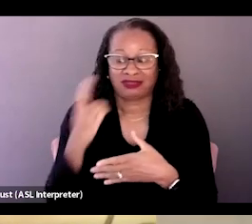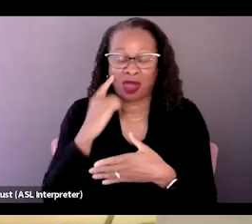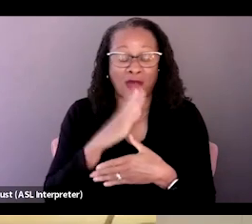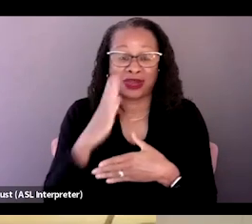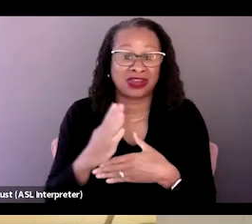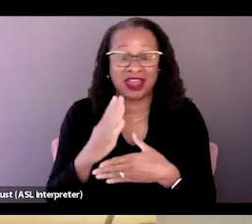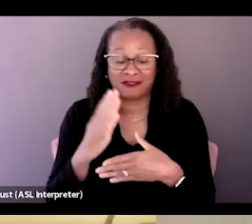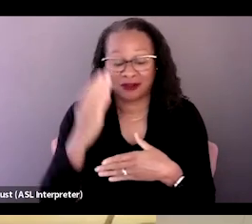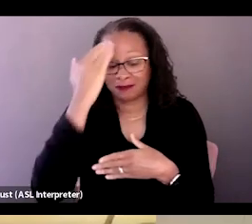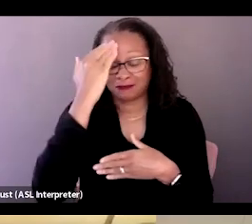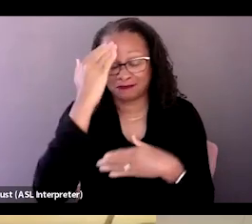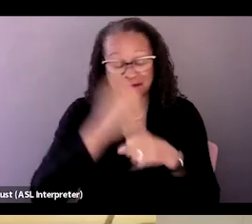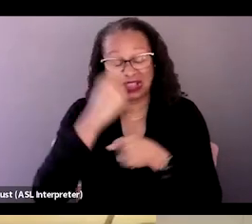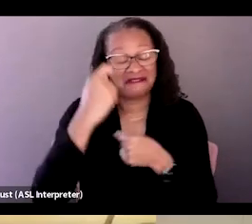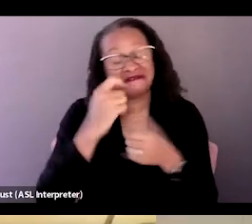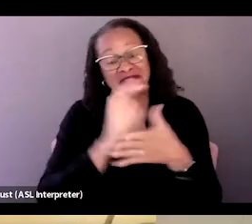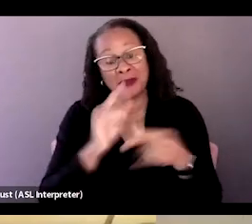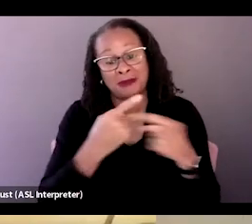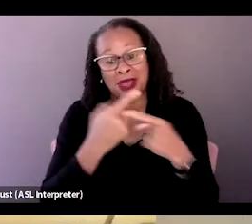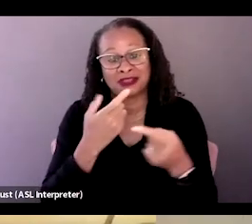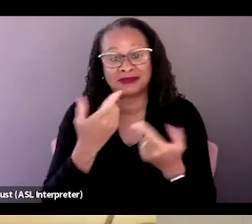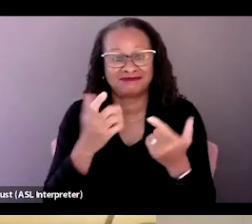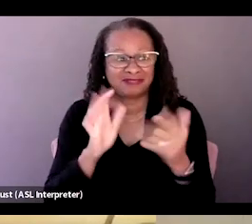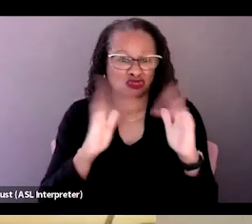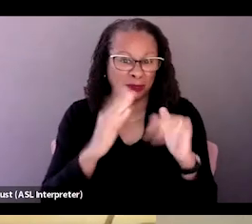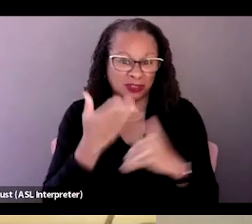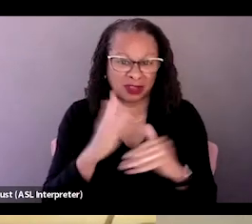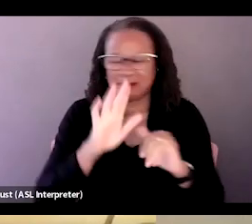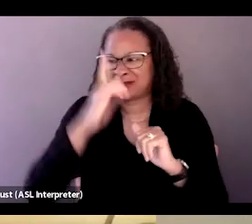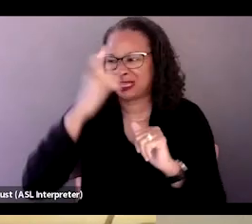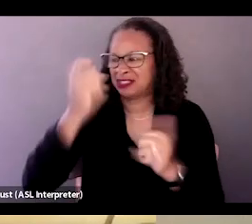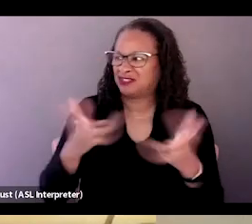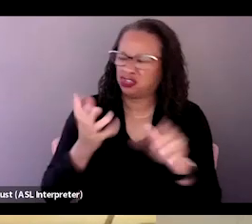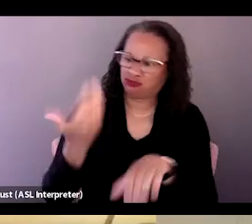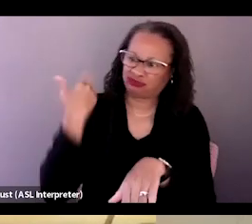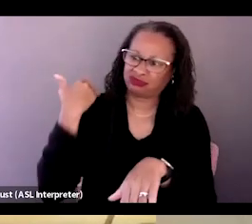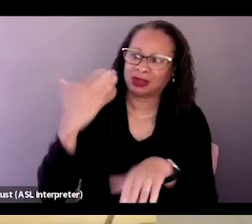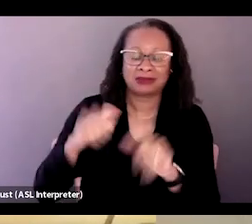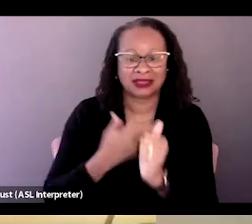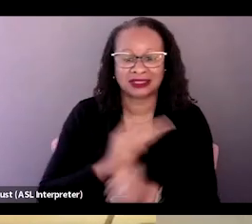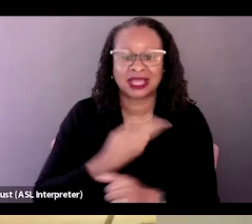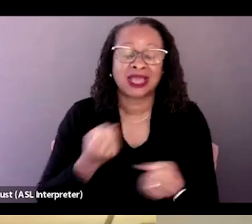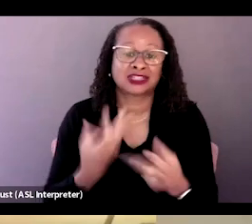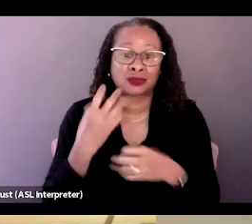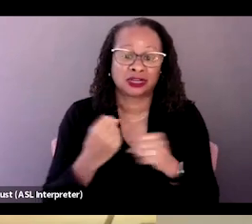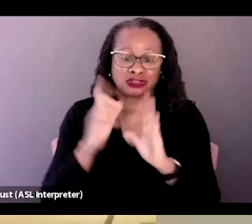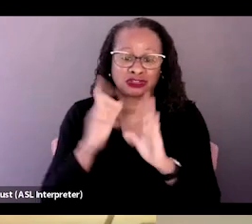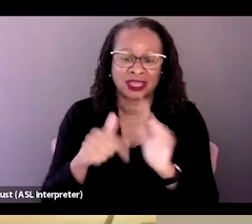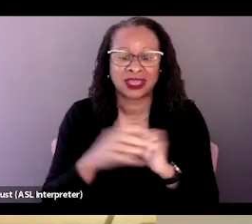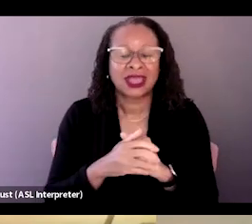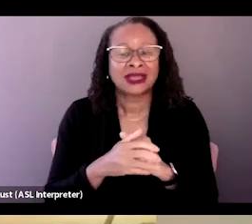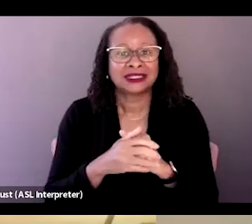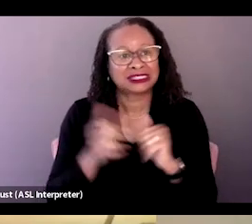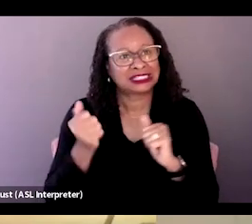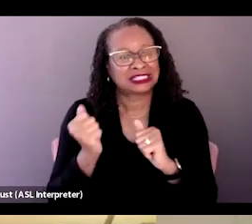Troubles because it's behind us. And it's only years later, so I thought actually it passed the generation, the trauma is still